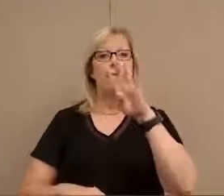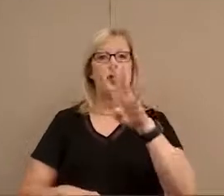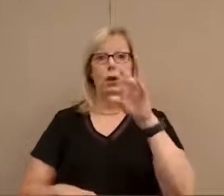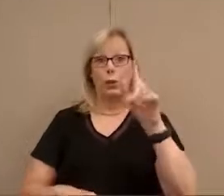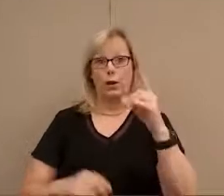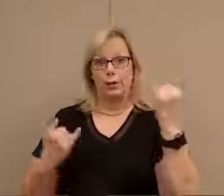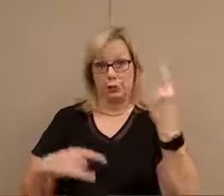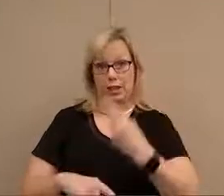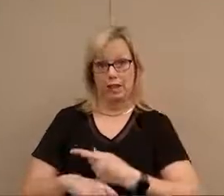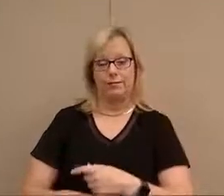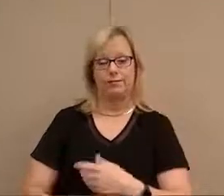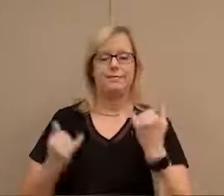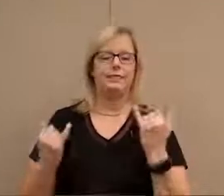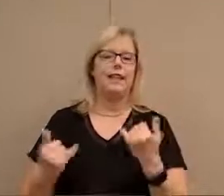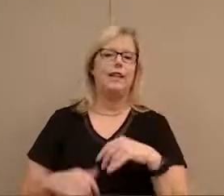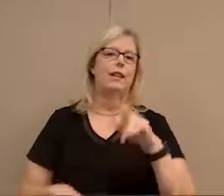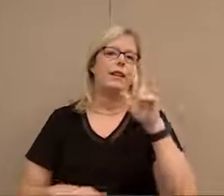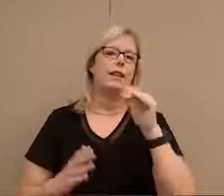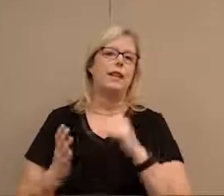41 today to